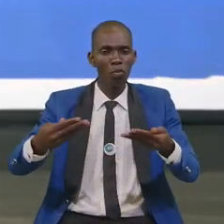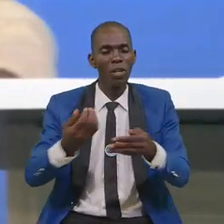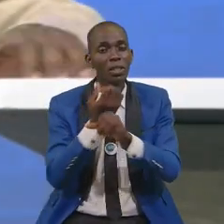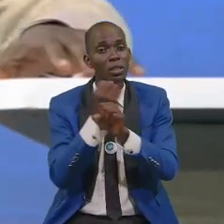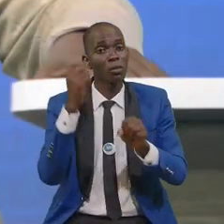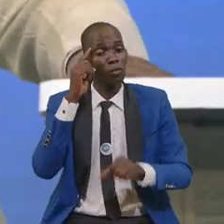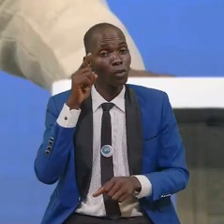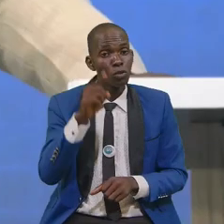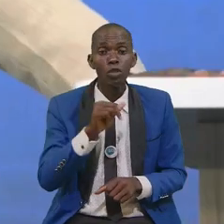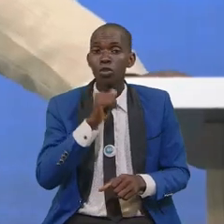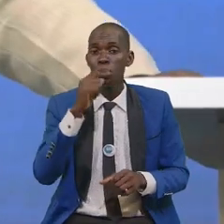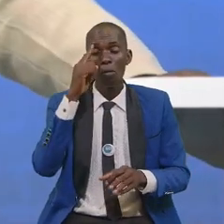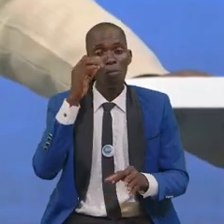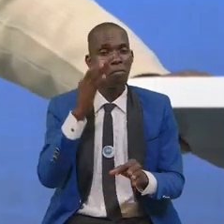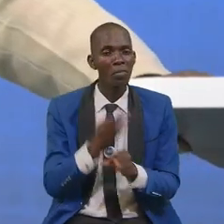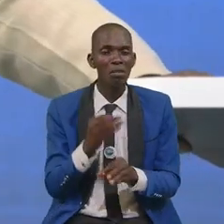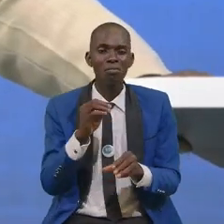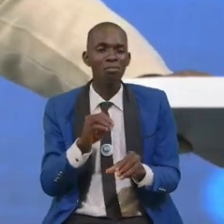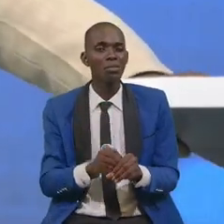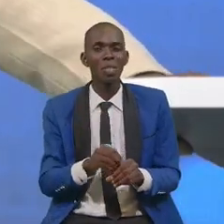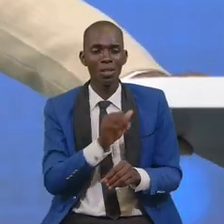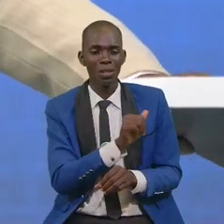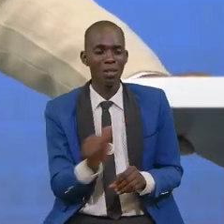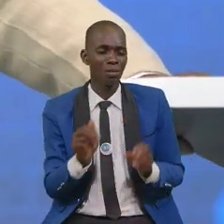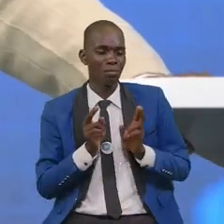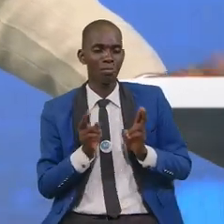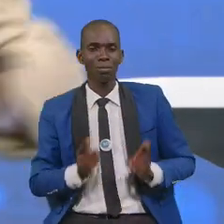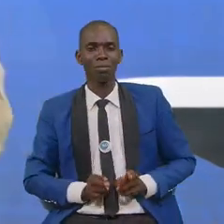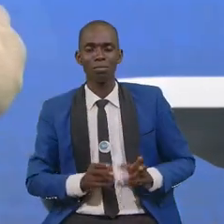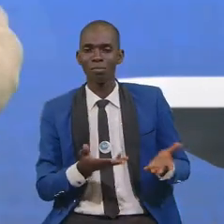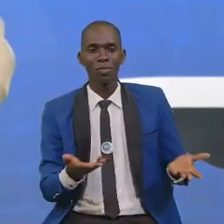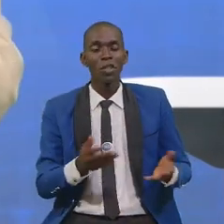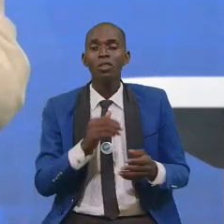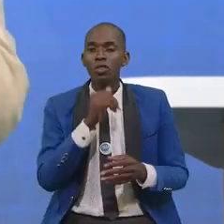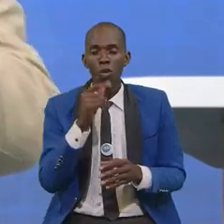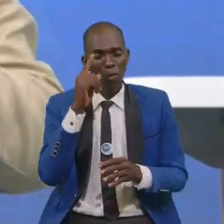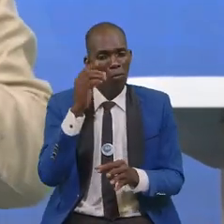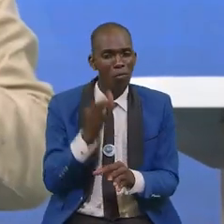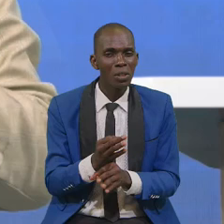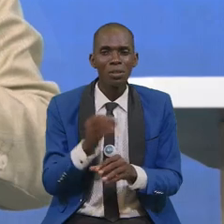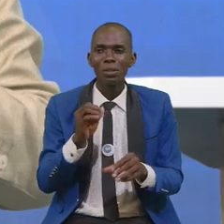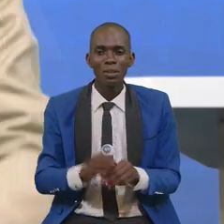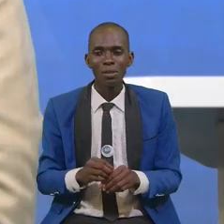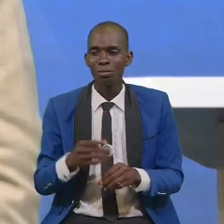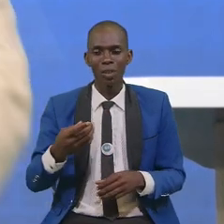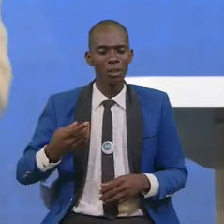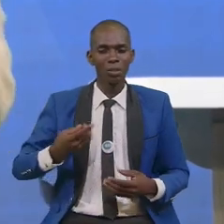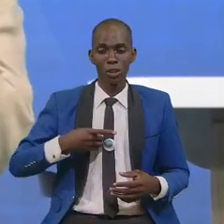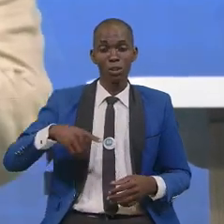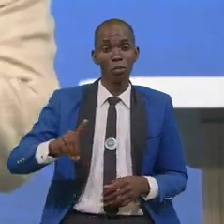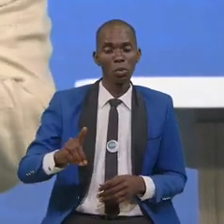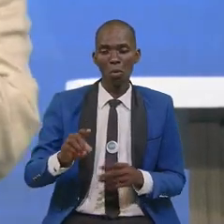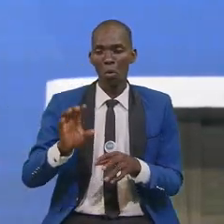Not faith in a man, not faith in a denomination, a